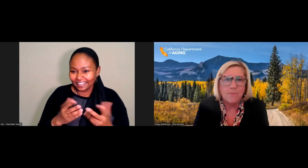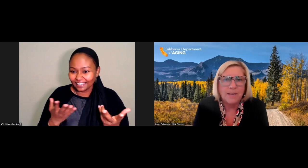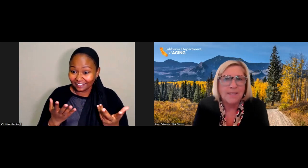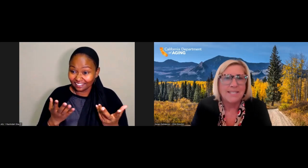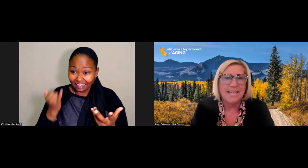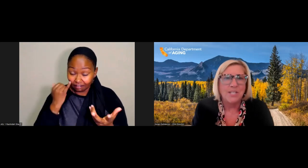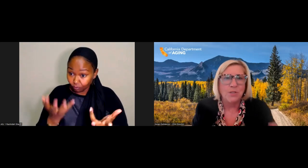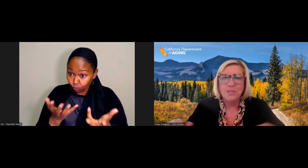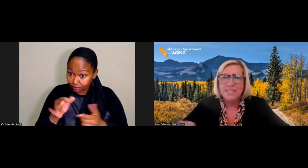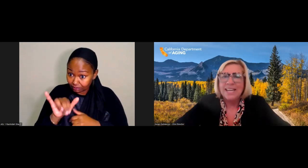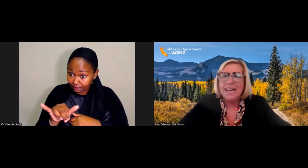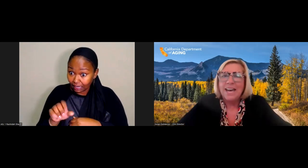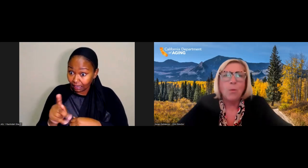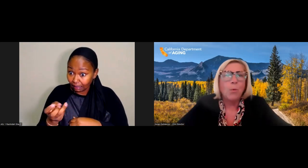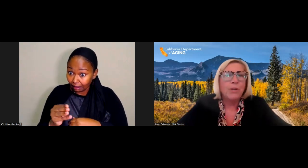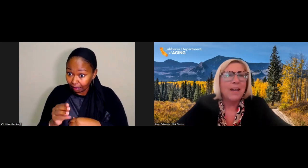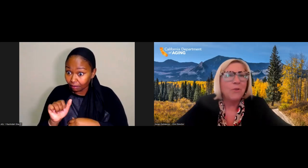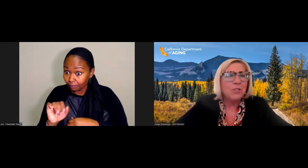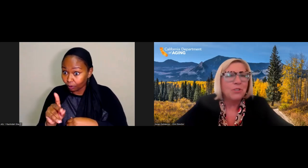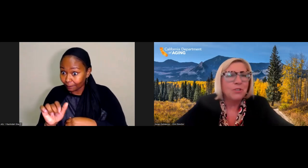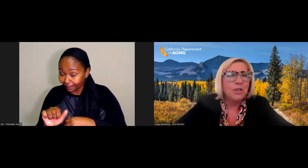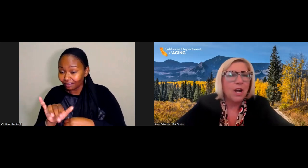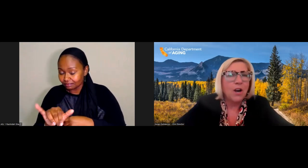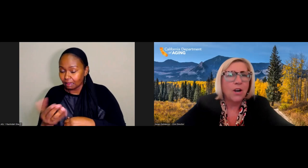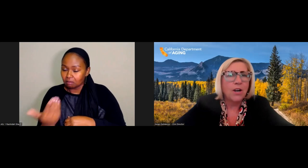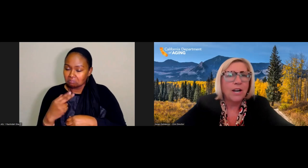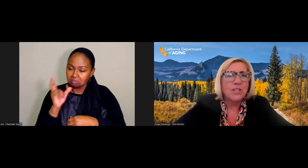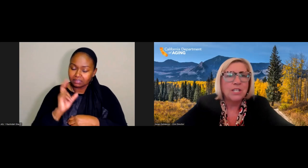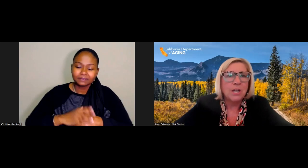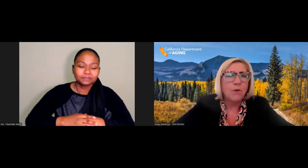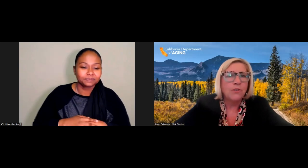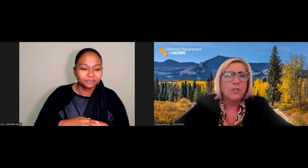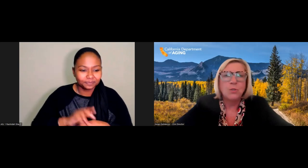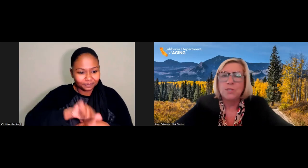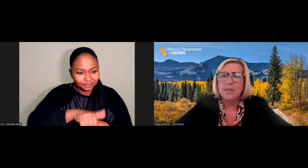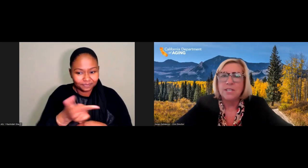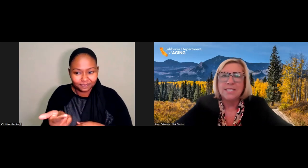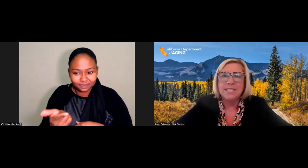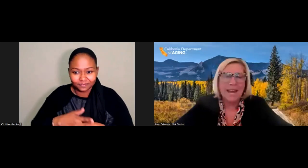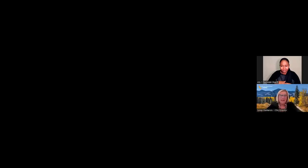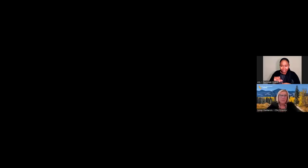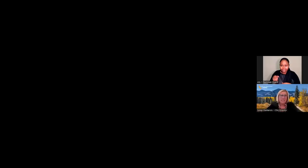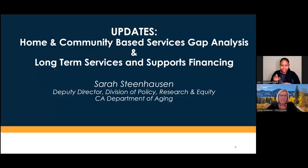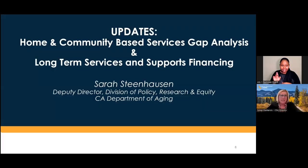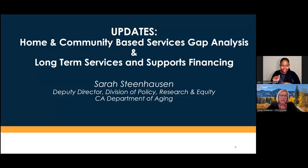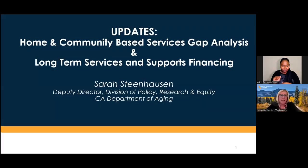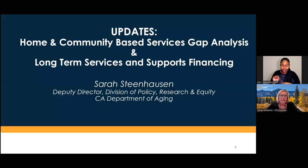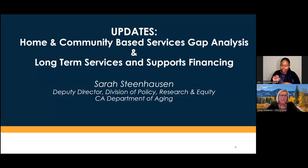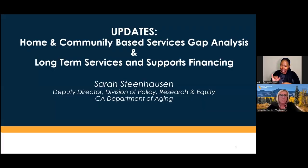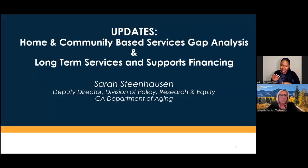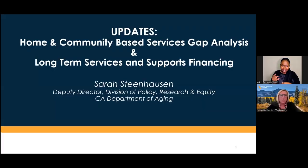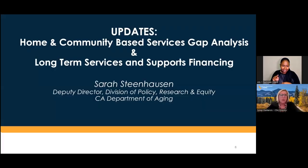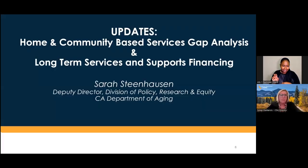probably have many things to get to. We'll now turn our agenda over to Sarah Steenhausen and Sarah